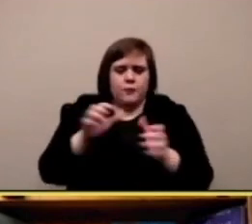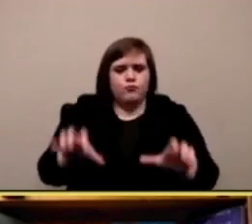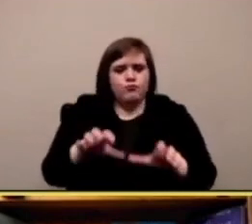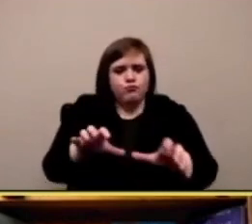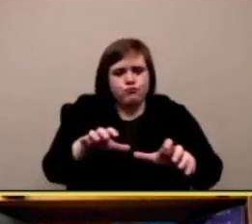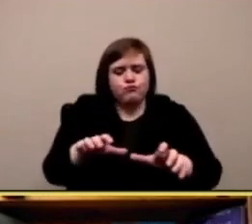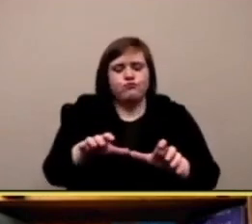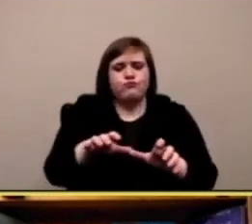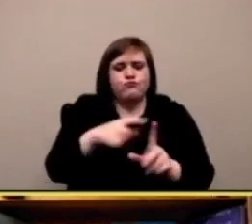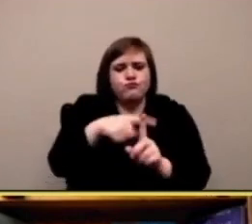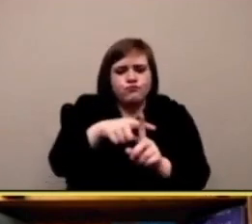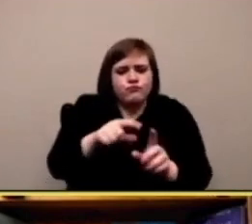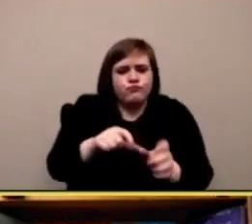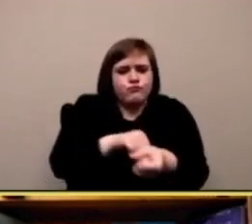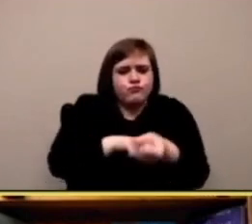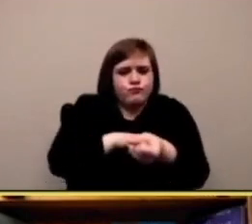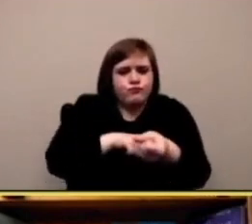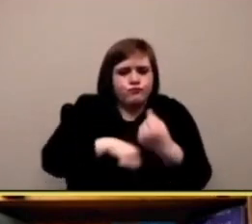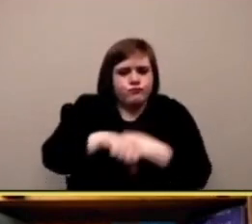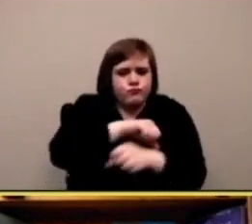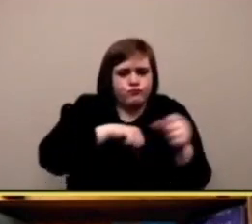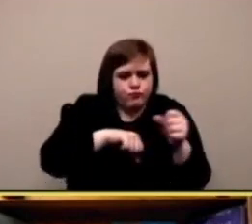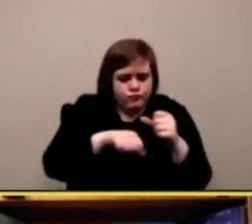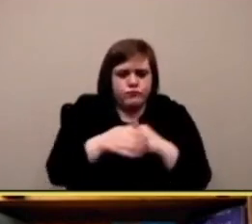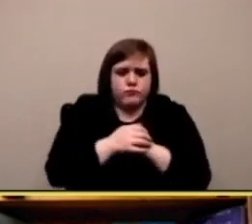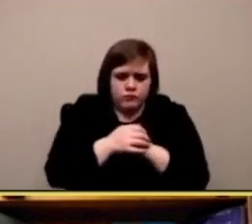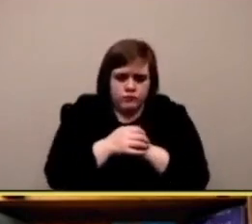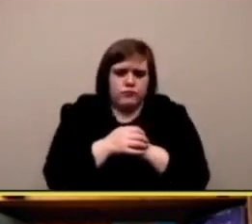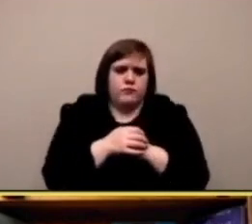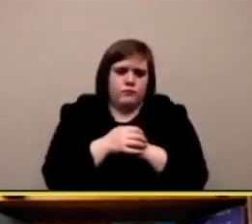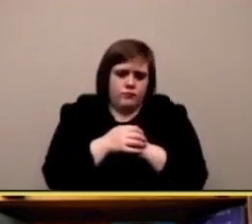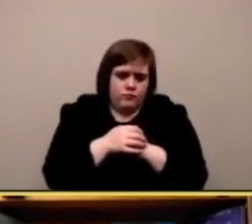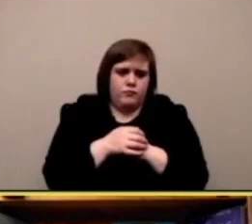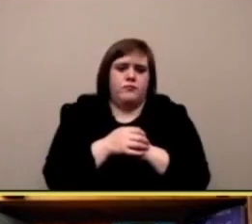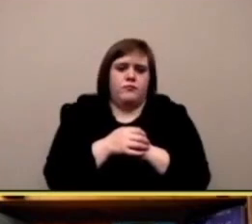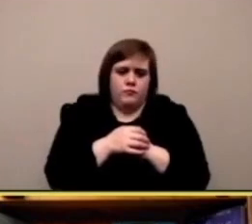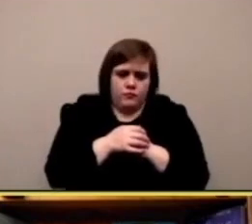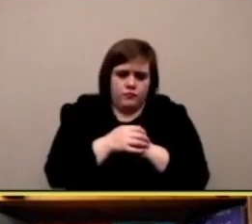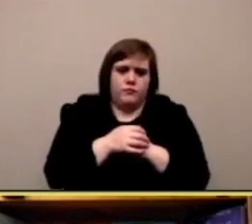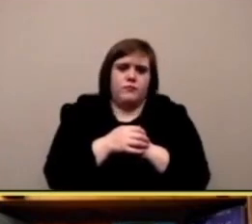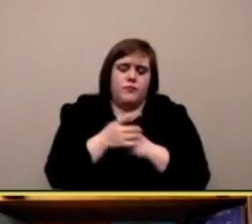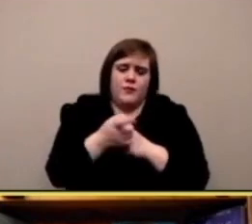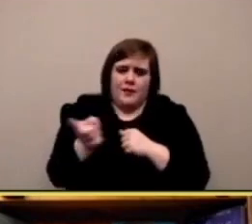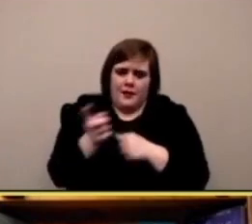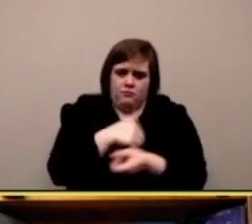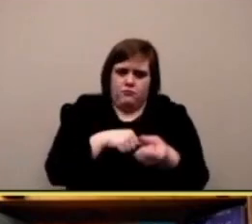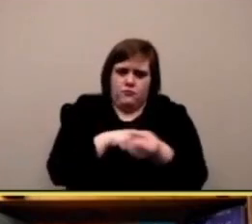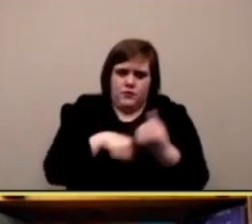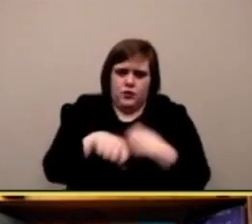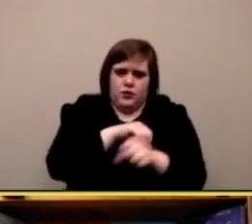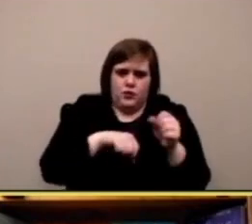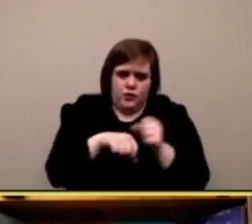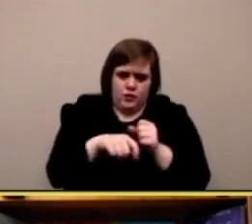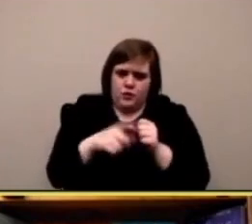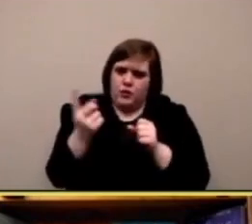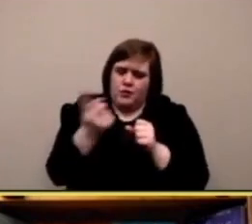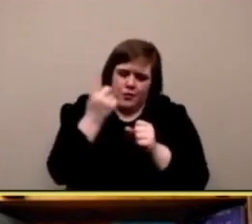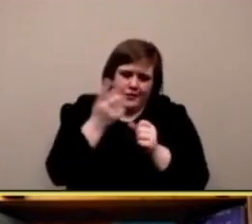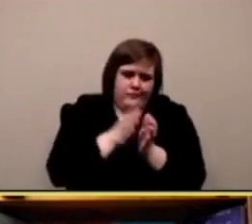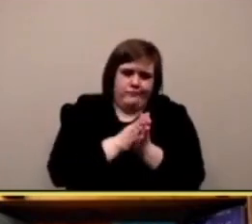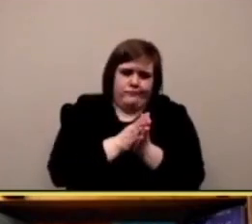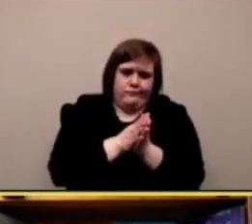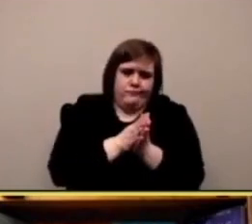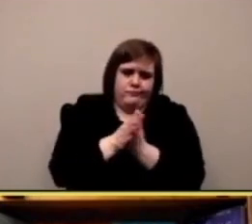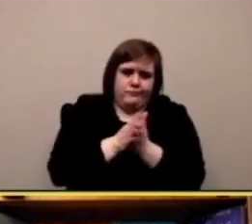motivated because they help each other. They are there as resource persons to each other, and that way they're able to basically